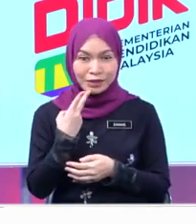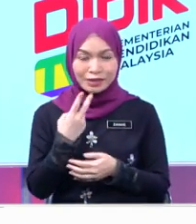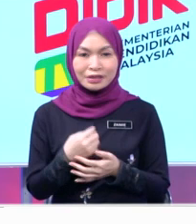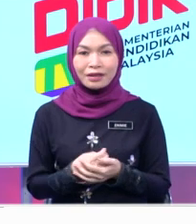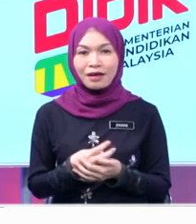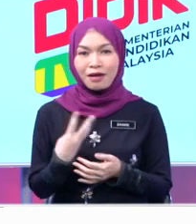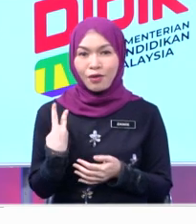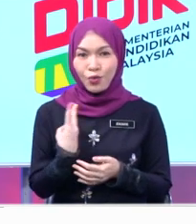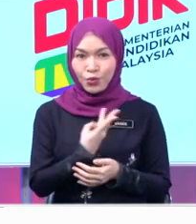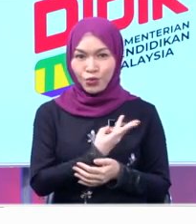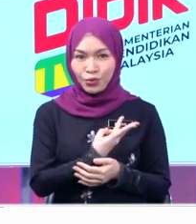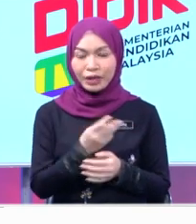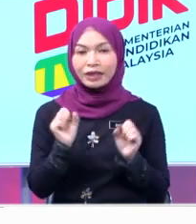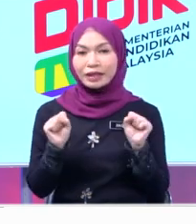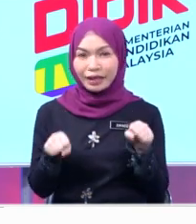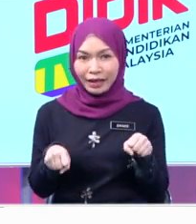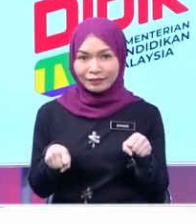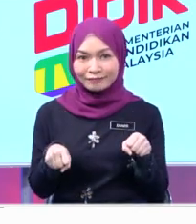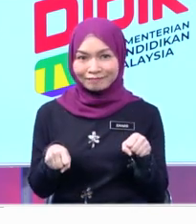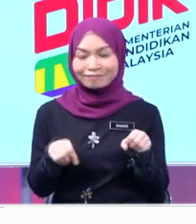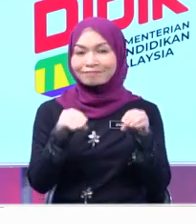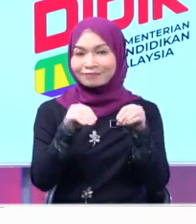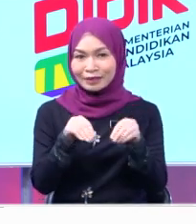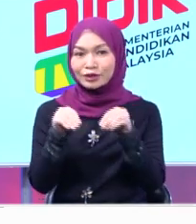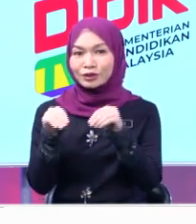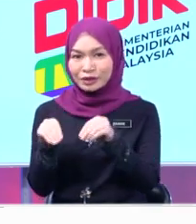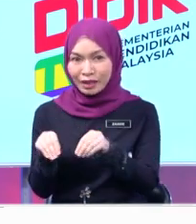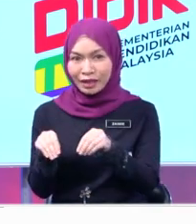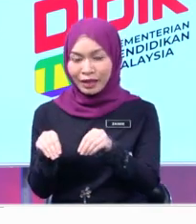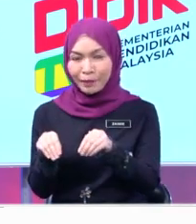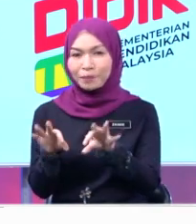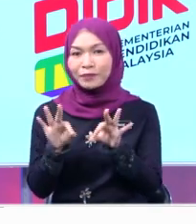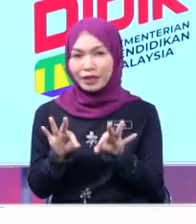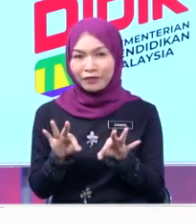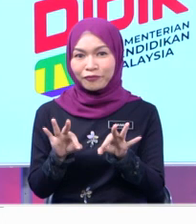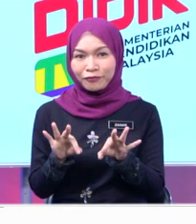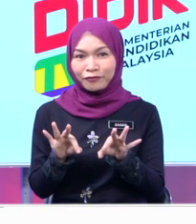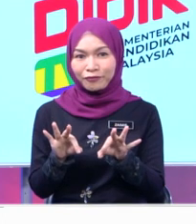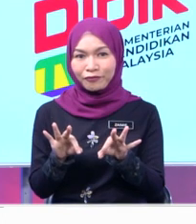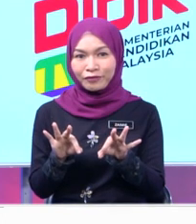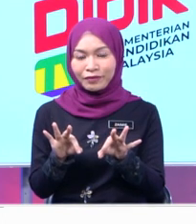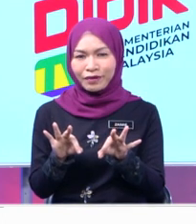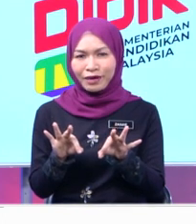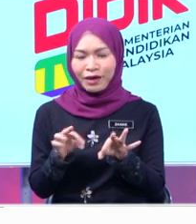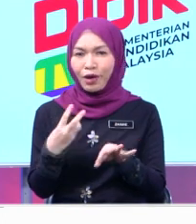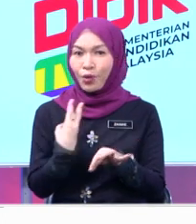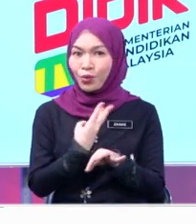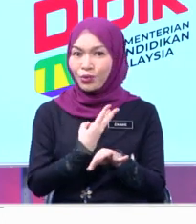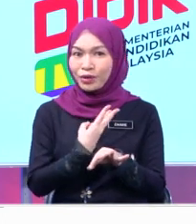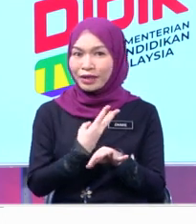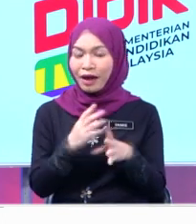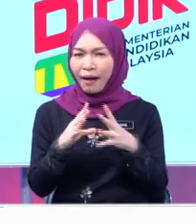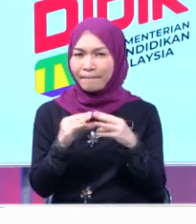can plant them again when we finish the potatoes Yes. using their